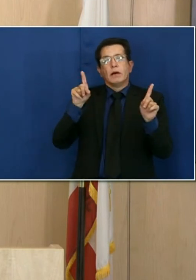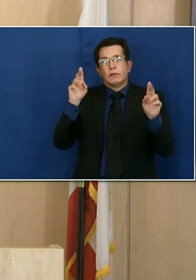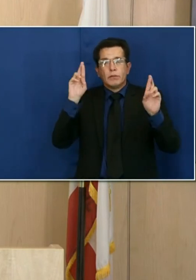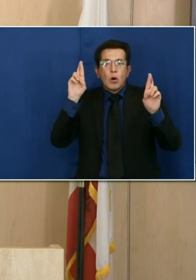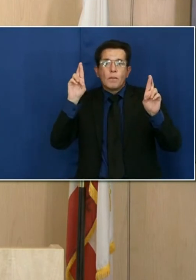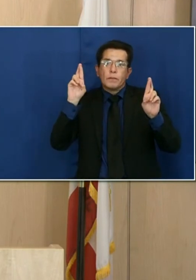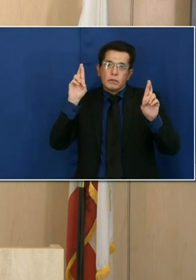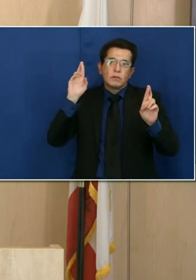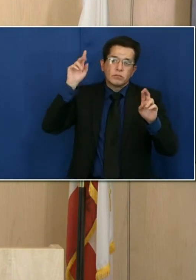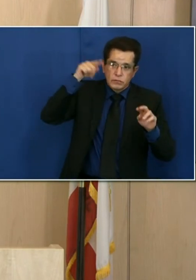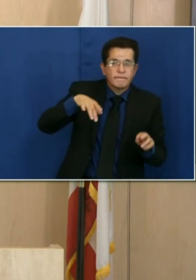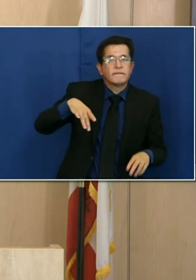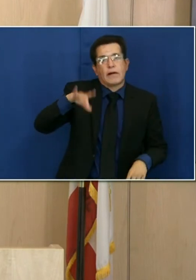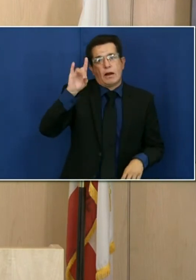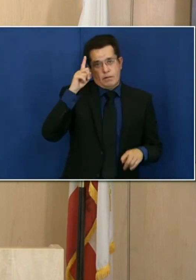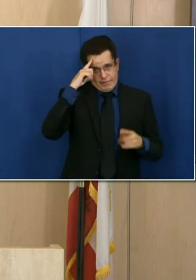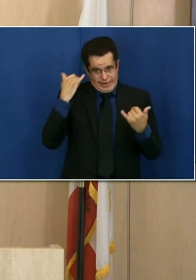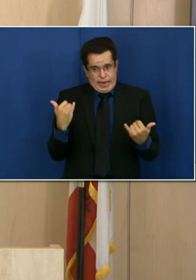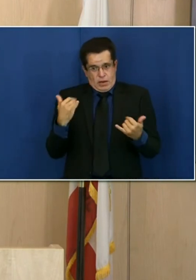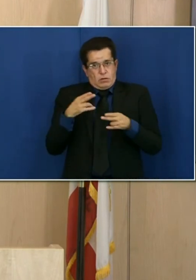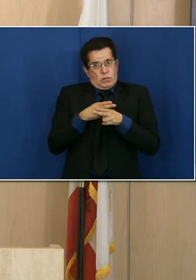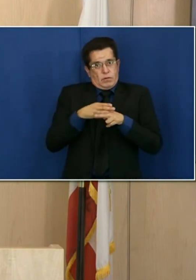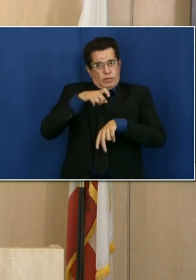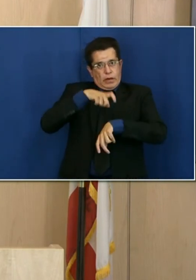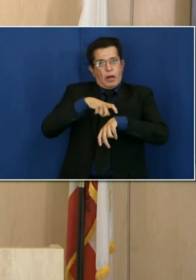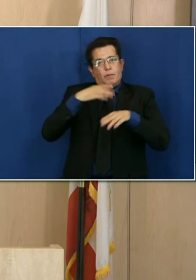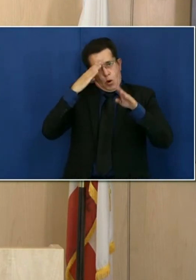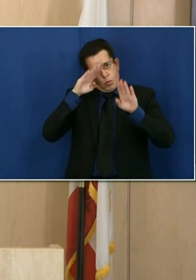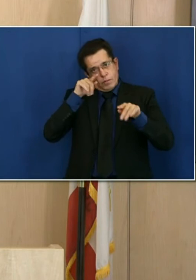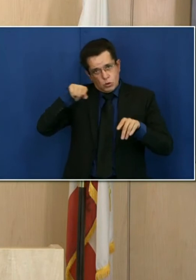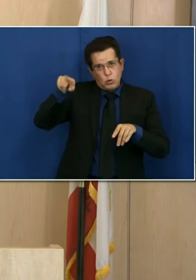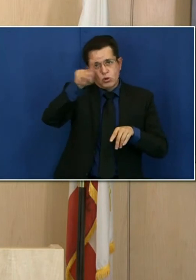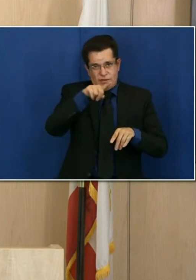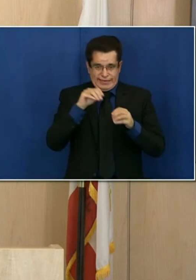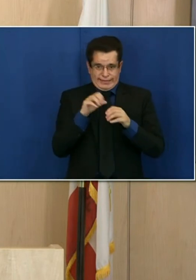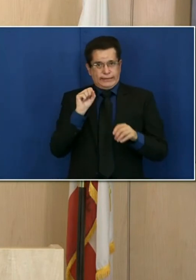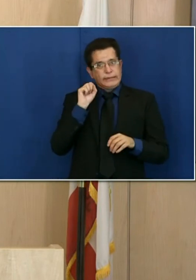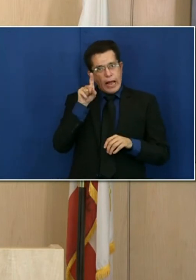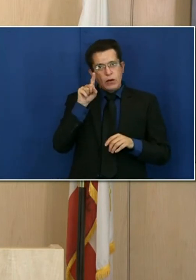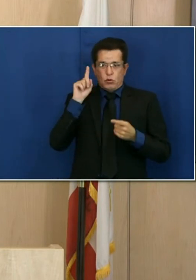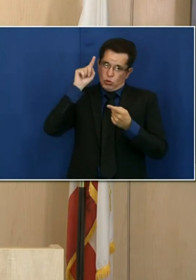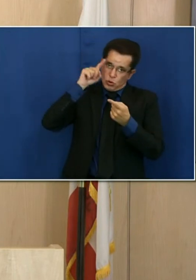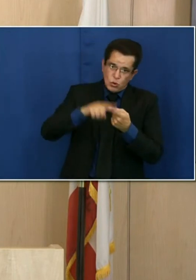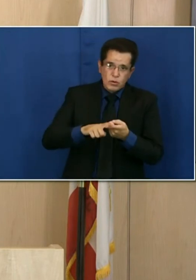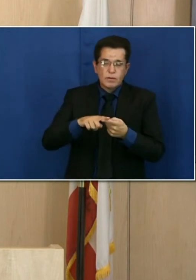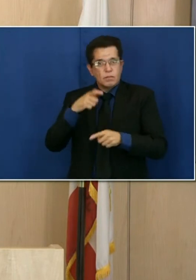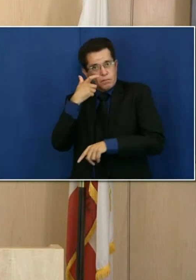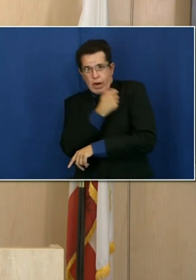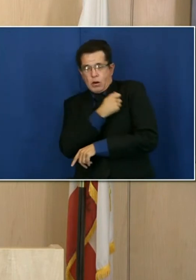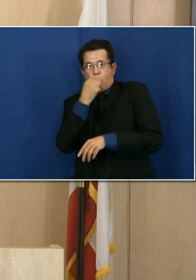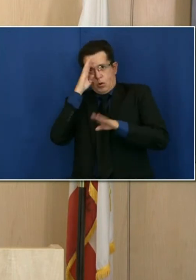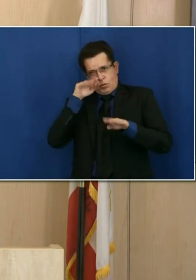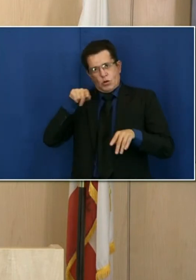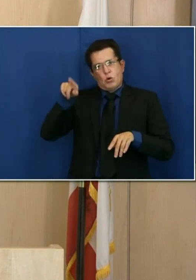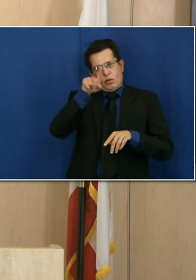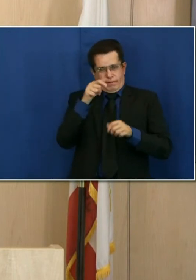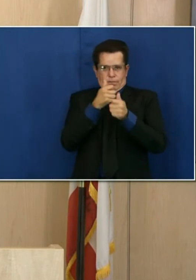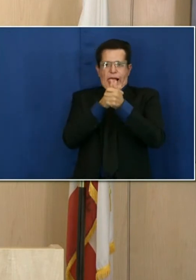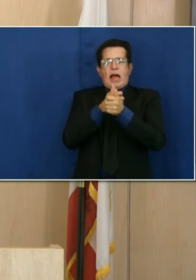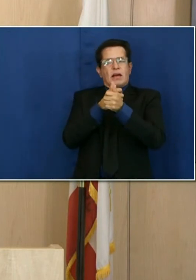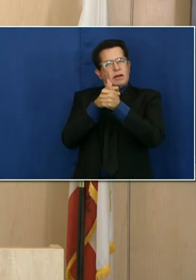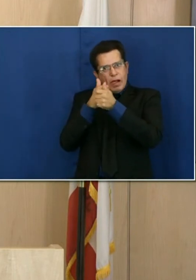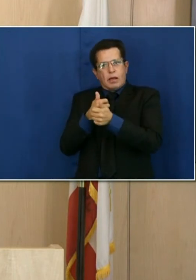enough. But in the meantime, we certainly hope that the citizens of San Diego County, the businesses in San Diego County will comply with not